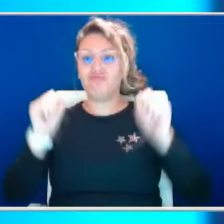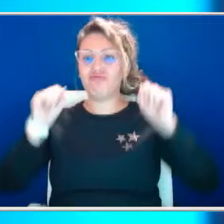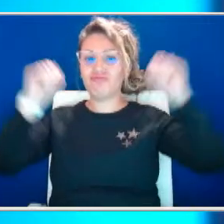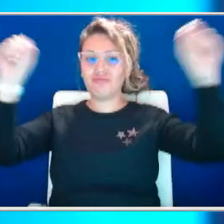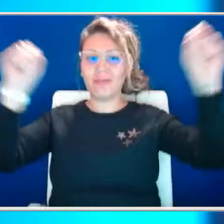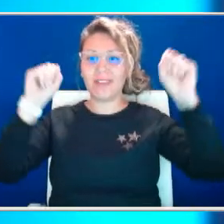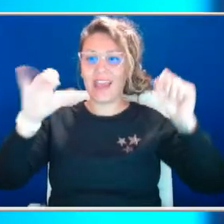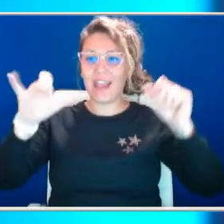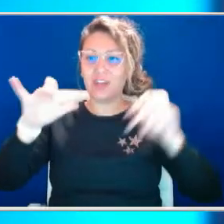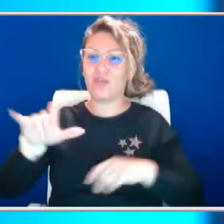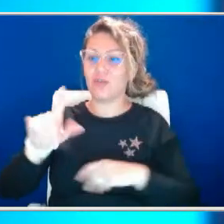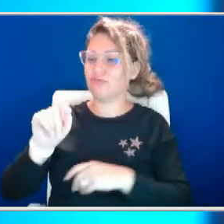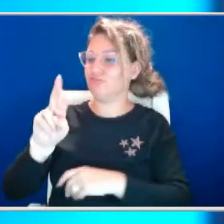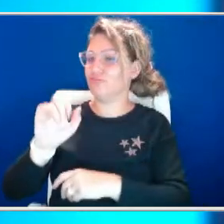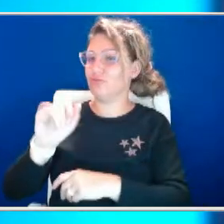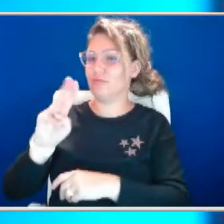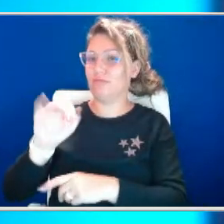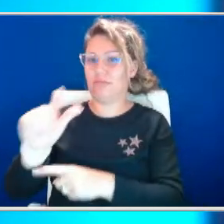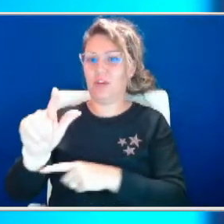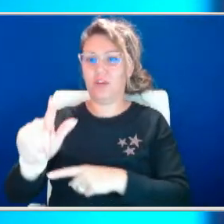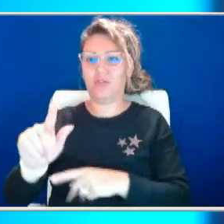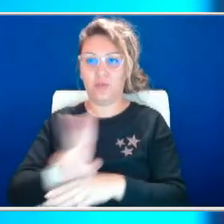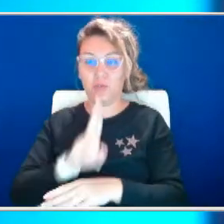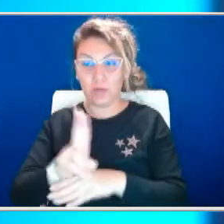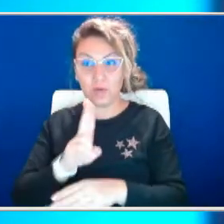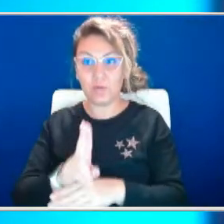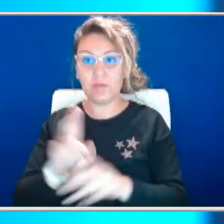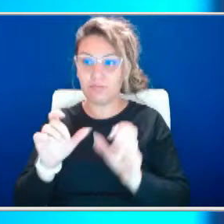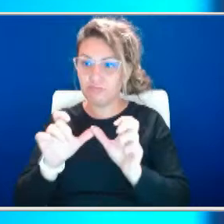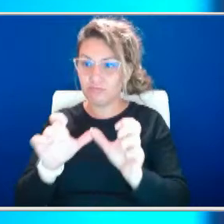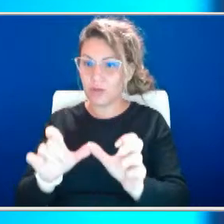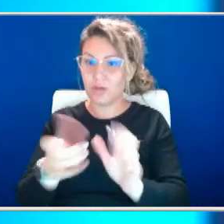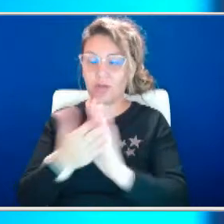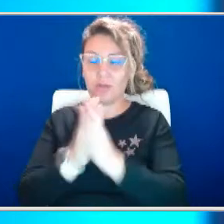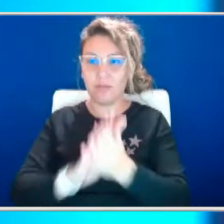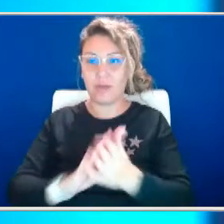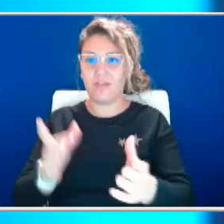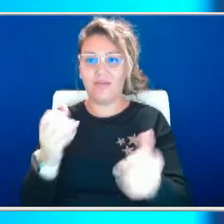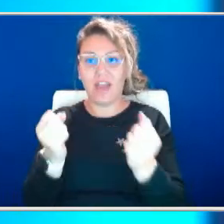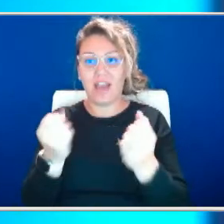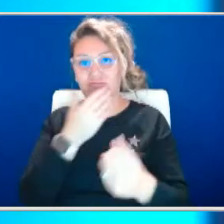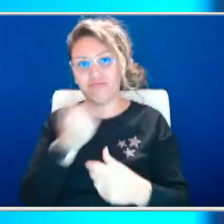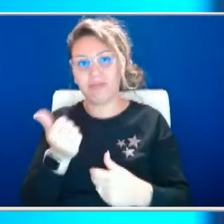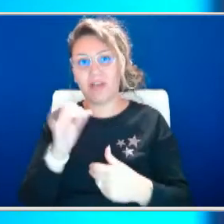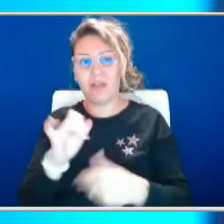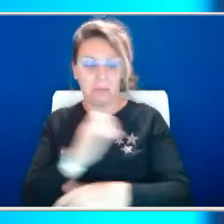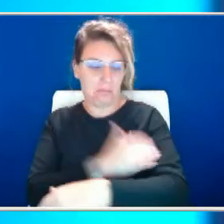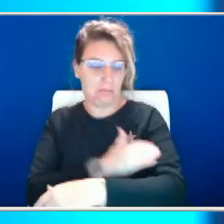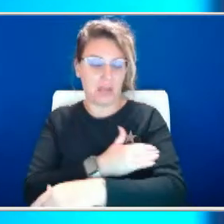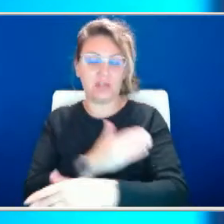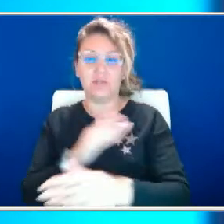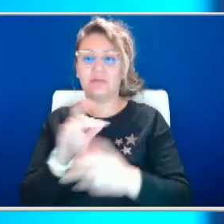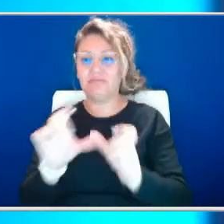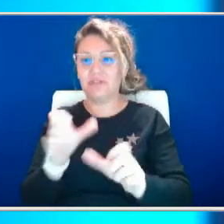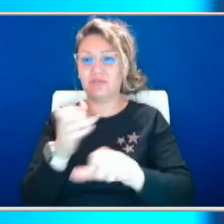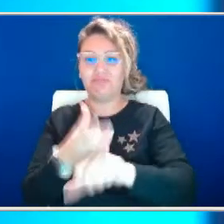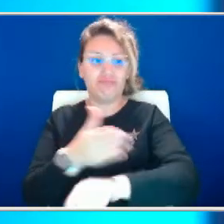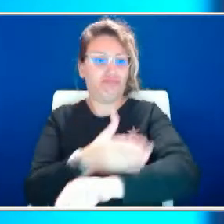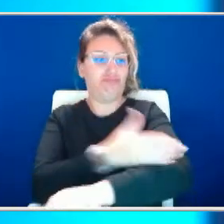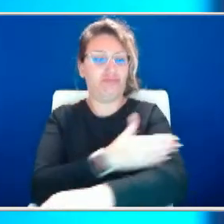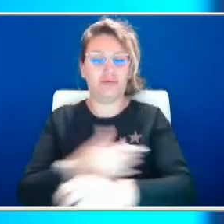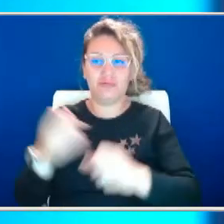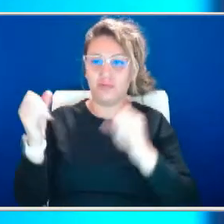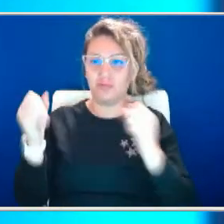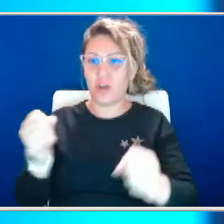if you use it consistently, you get faster, you get better at it. So the same thing with this, that muscle continues to get better, stronger. So these patients actually are